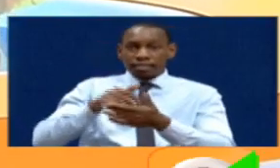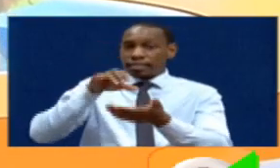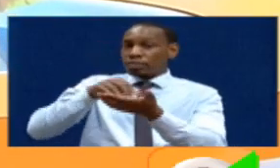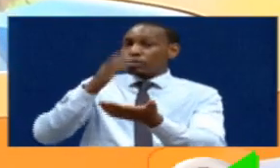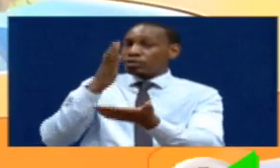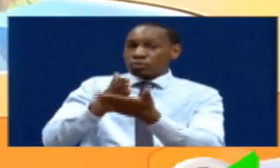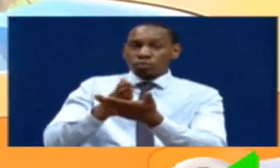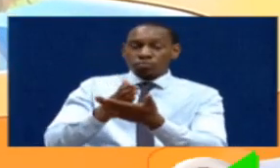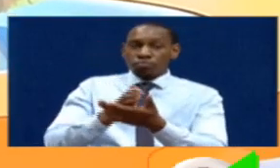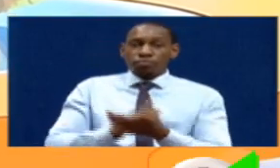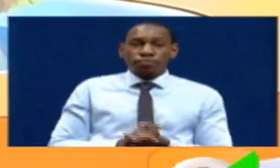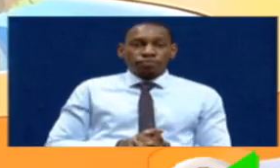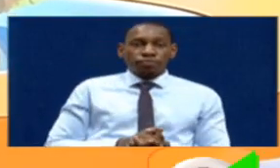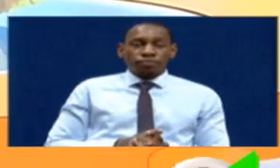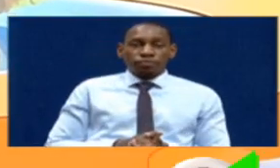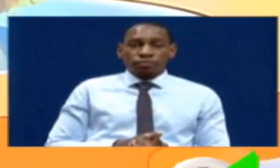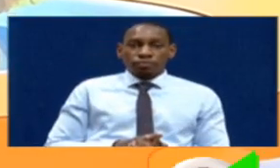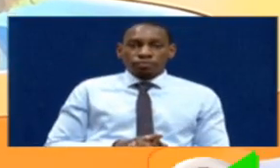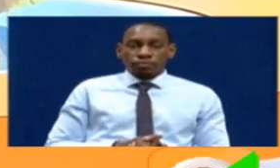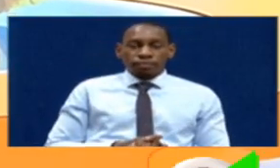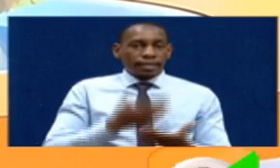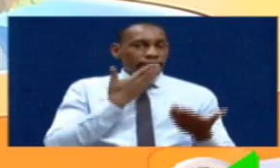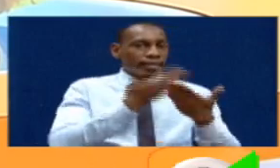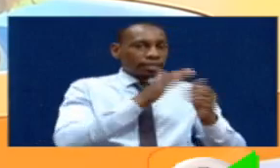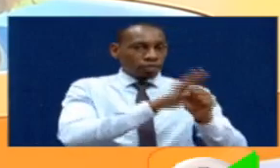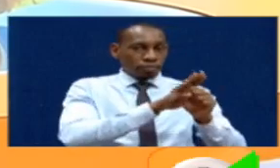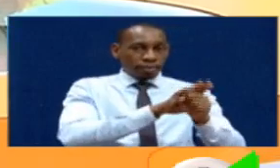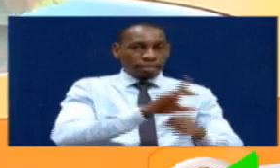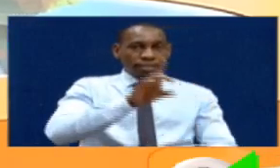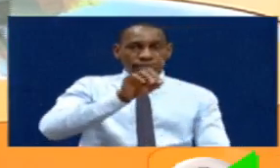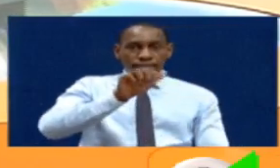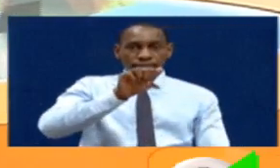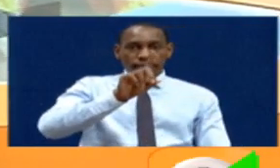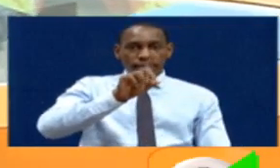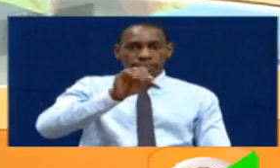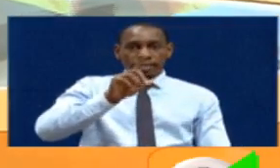It's not playing. Thanks so much, David. Appreciate that, man. God bless you.